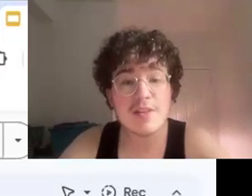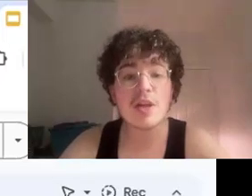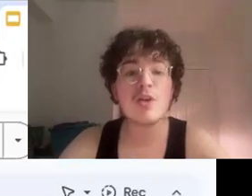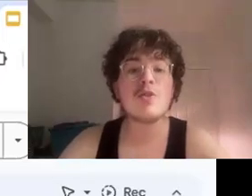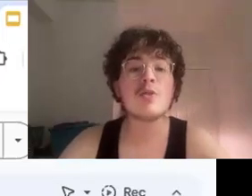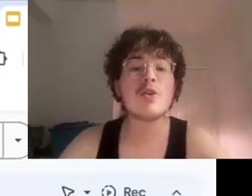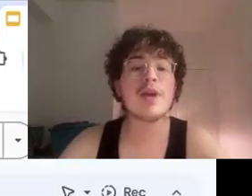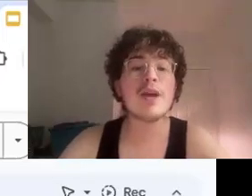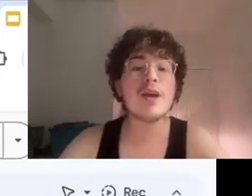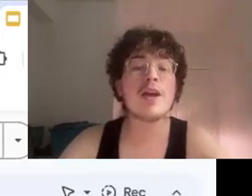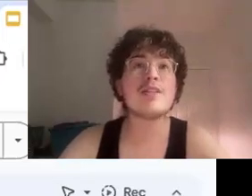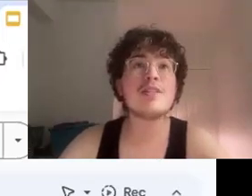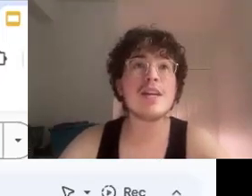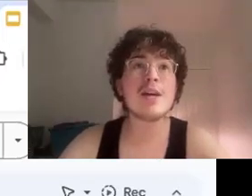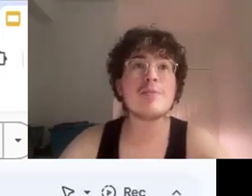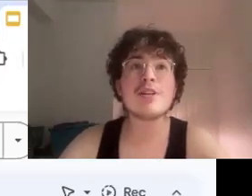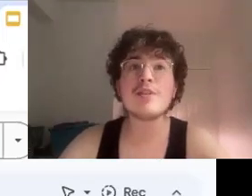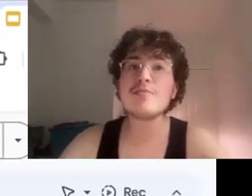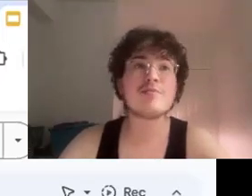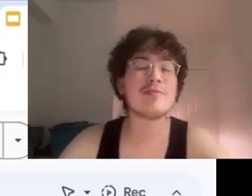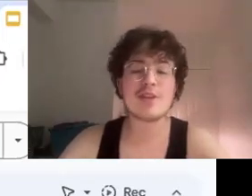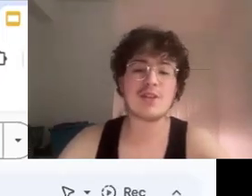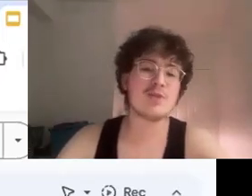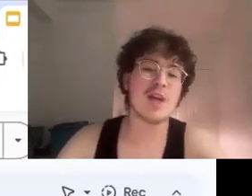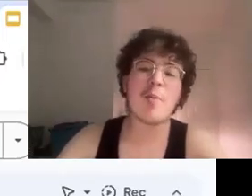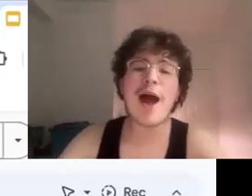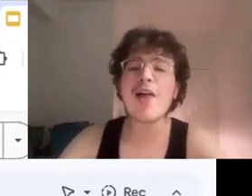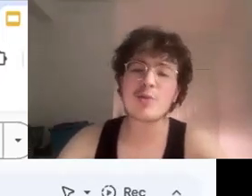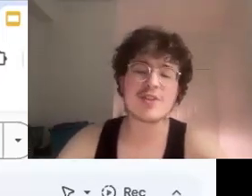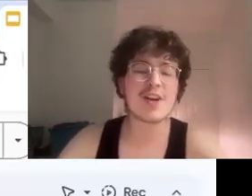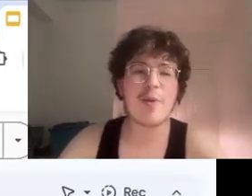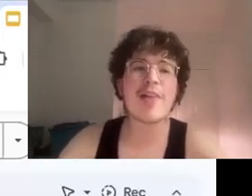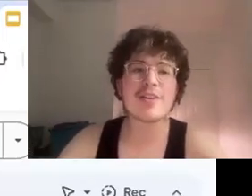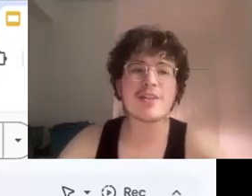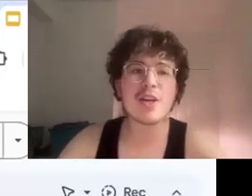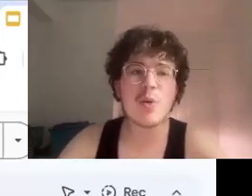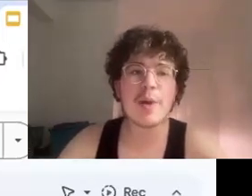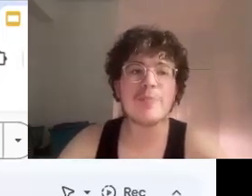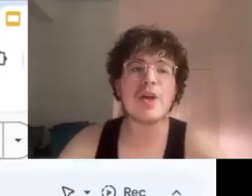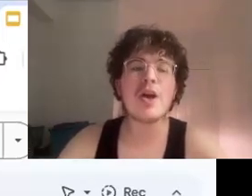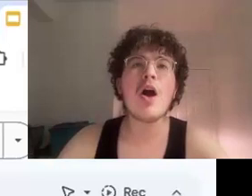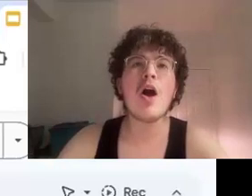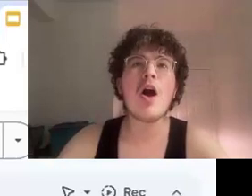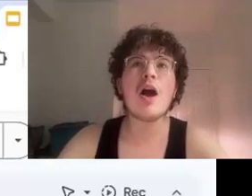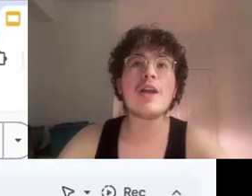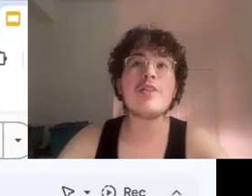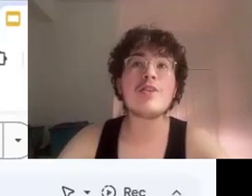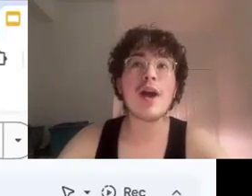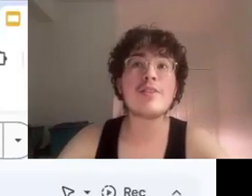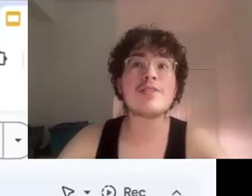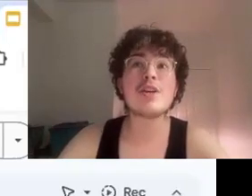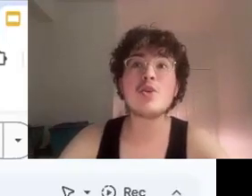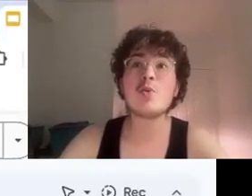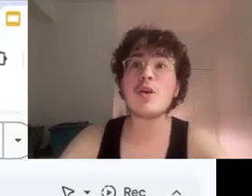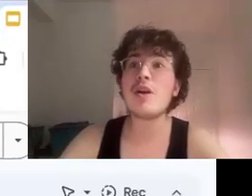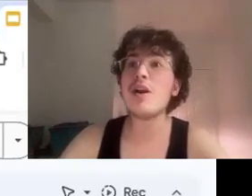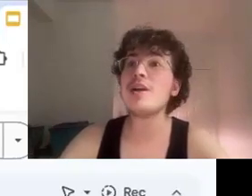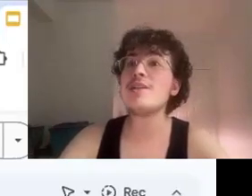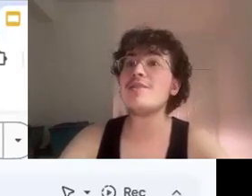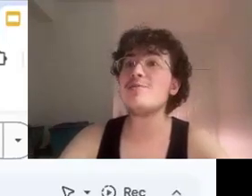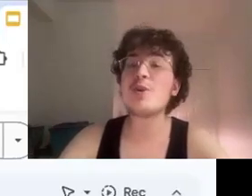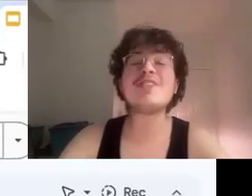committed under these laws. I wanted to learn more about what the civil commitment process looked like. I was interested